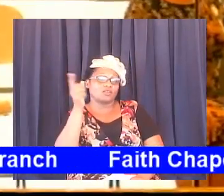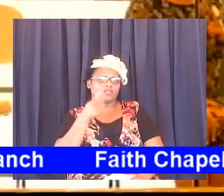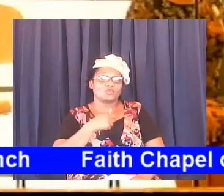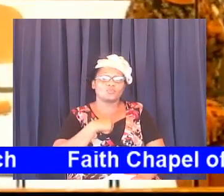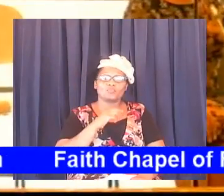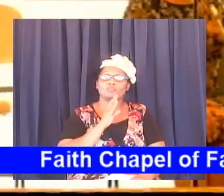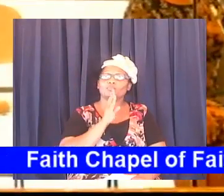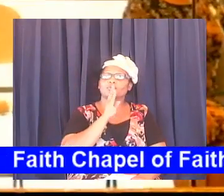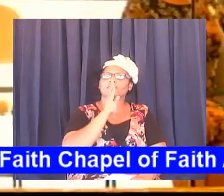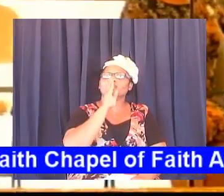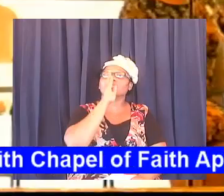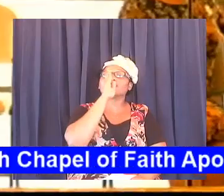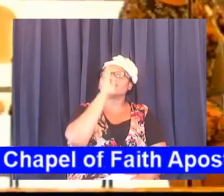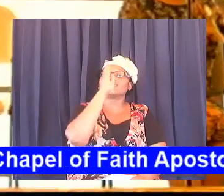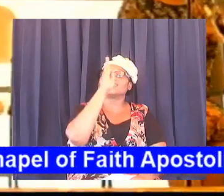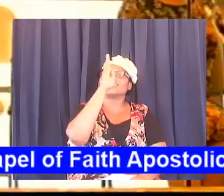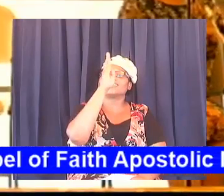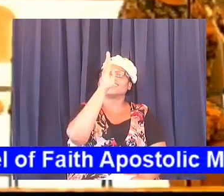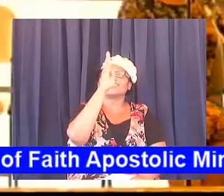want to be.